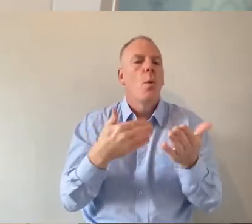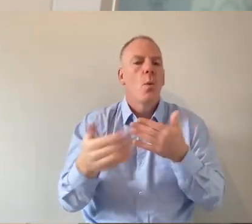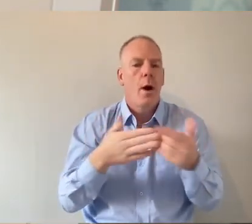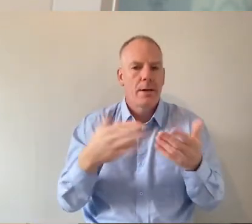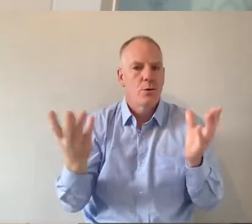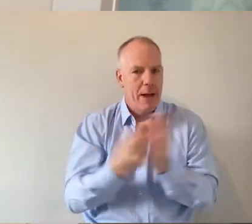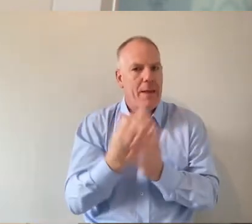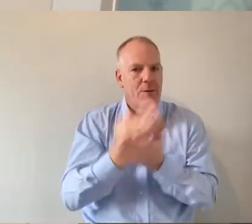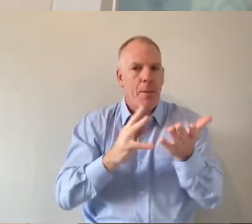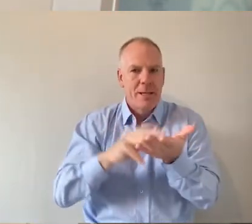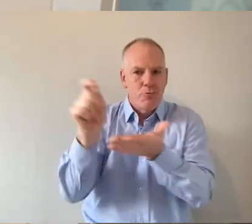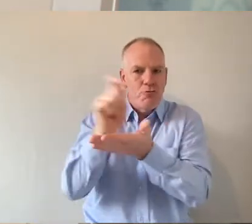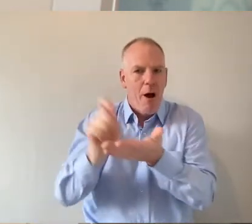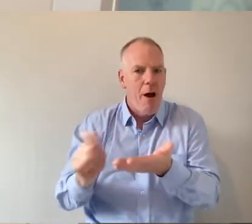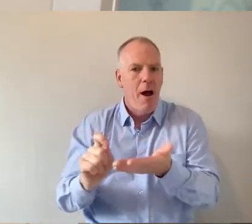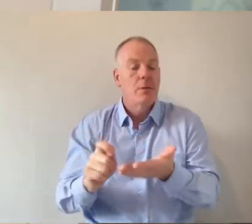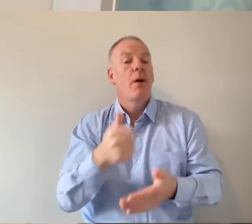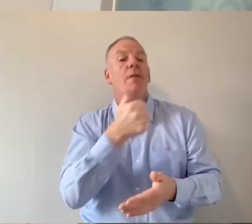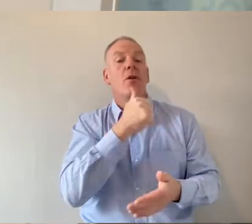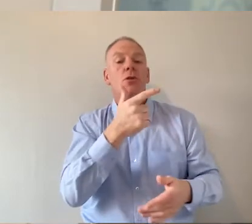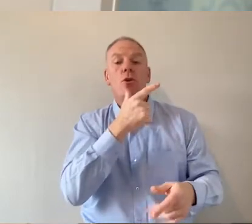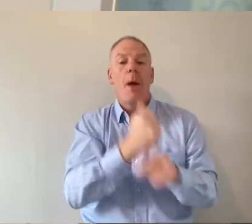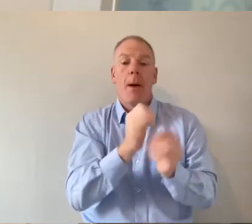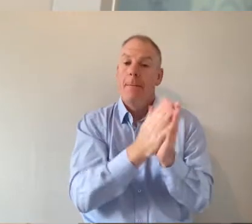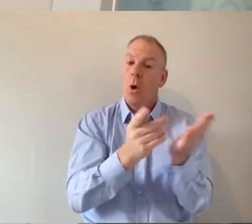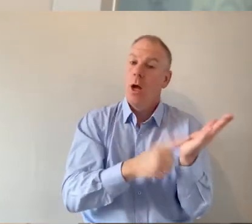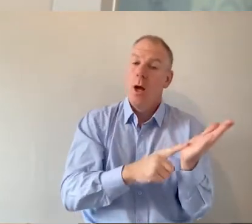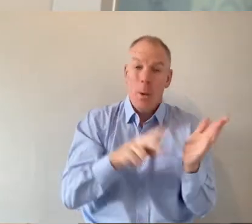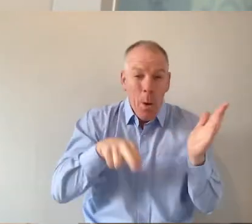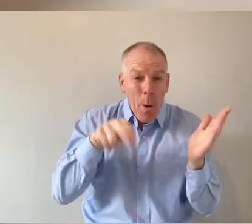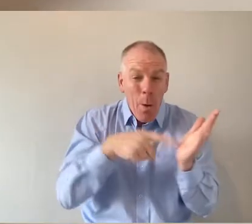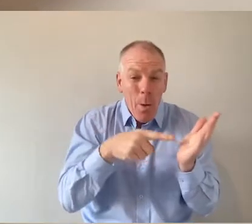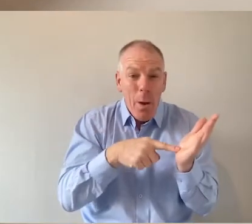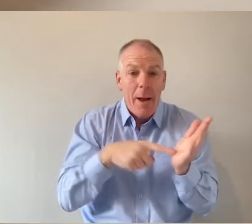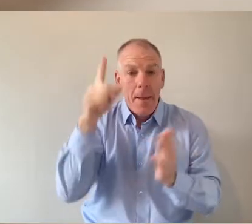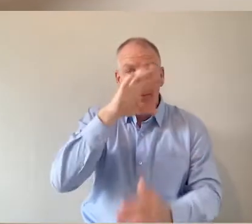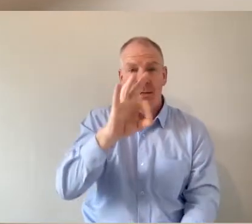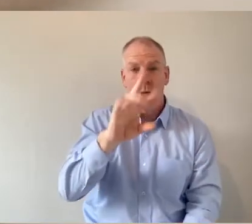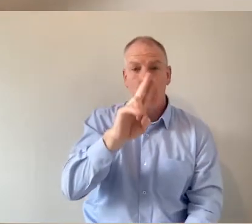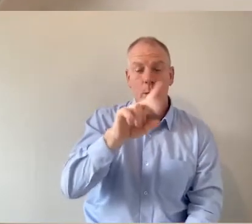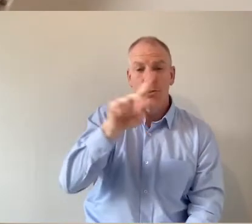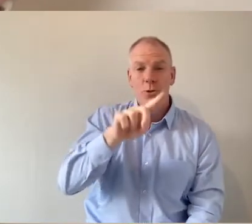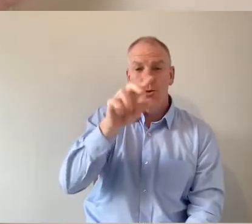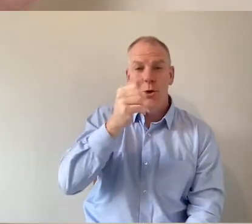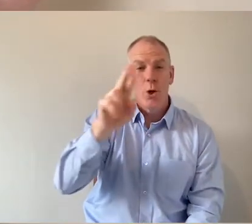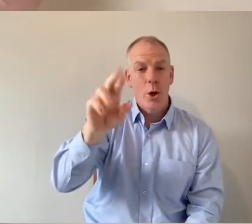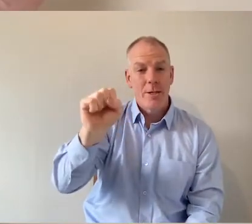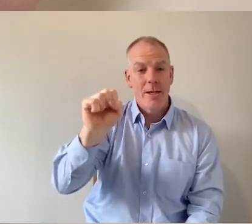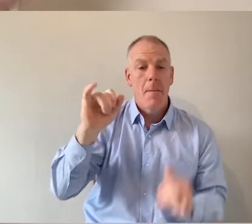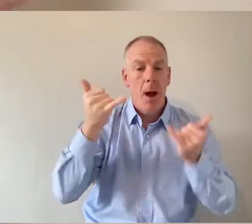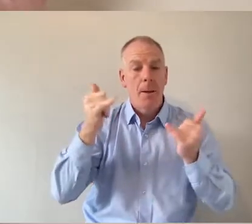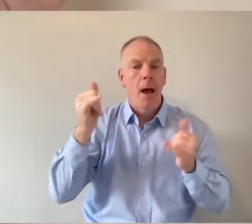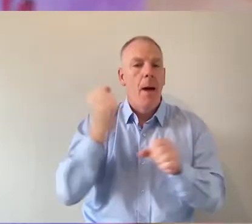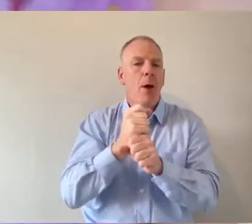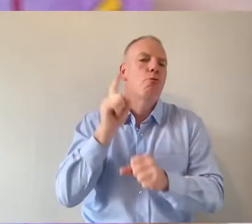together in a few minutes. But first, I'll tell you a little bit about this book. This brand new book is called Guzzler's Party, and it's all about a girl